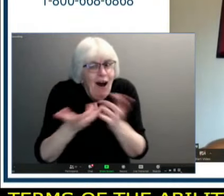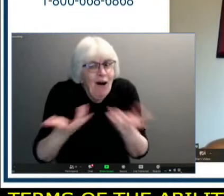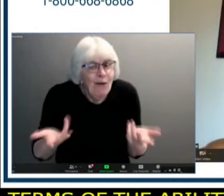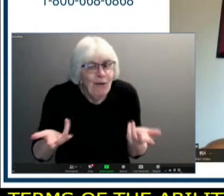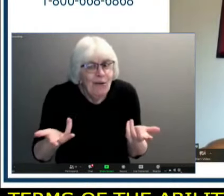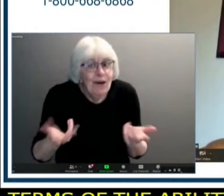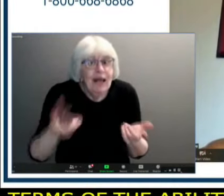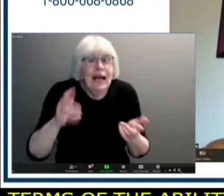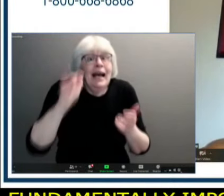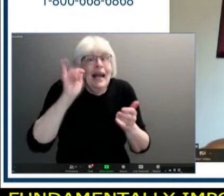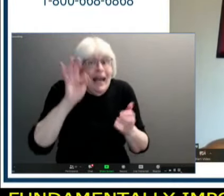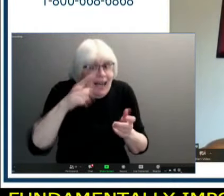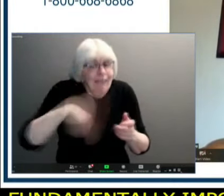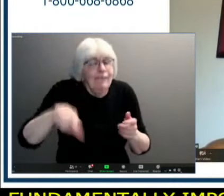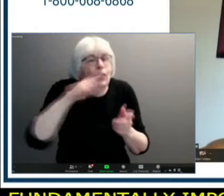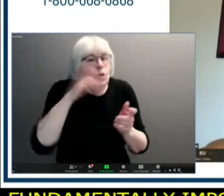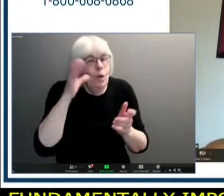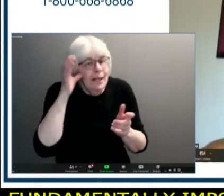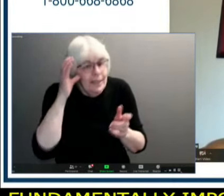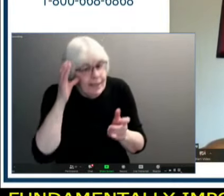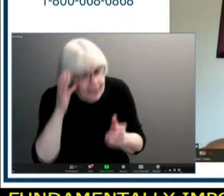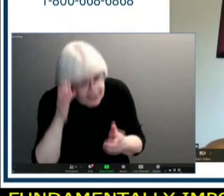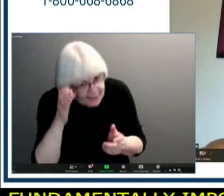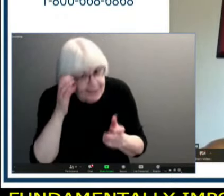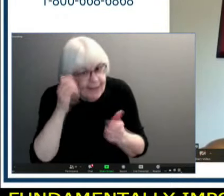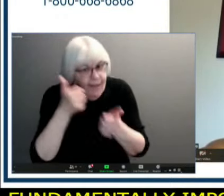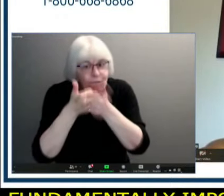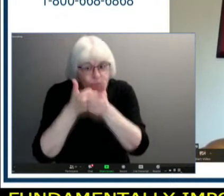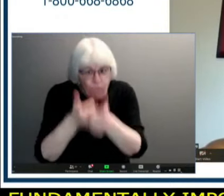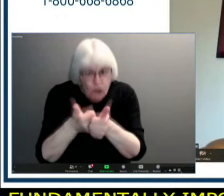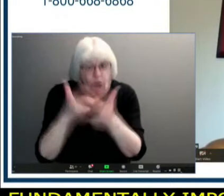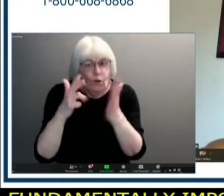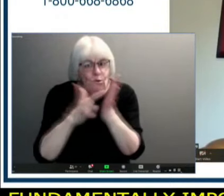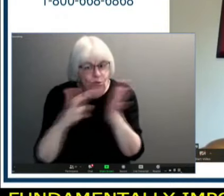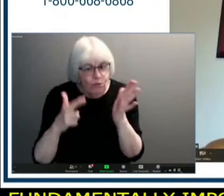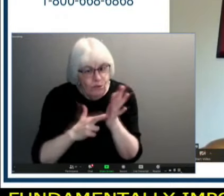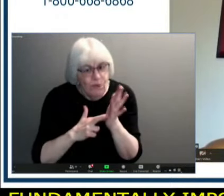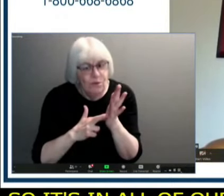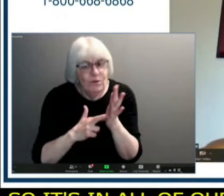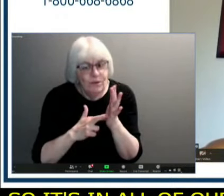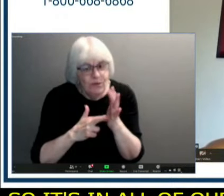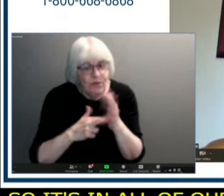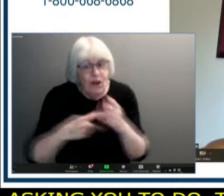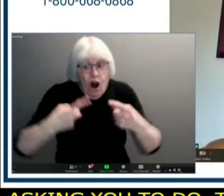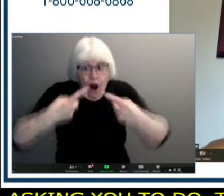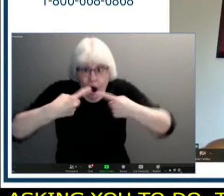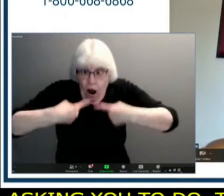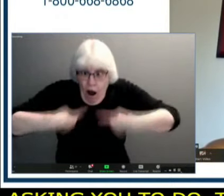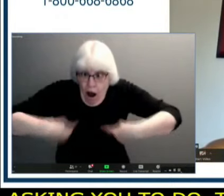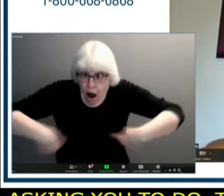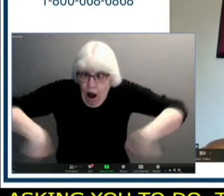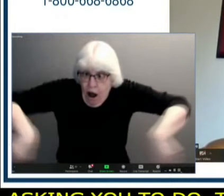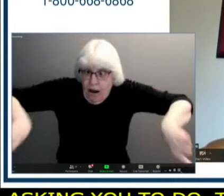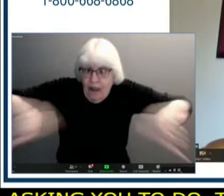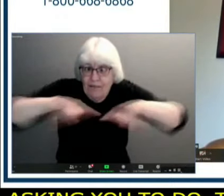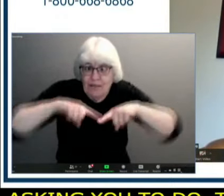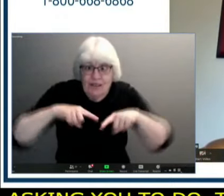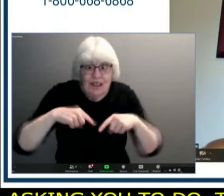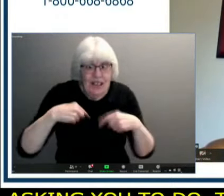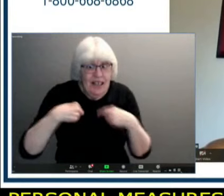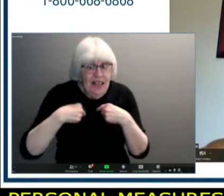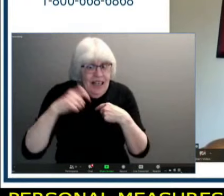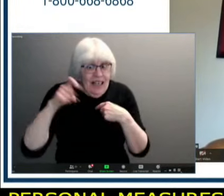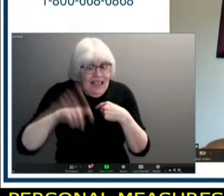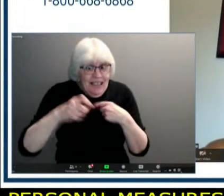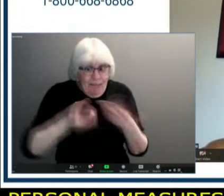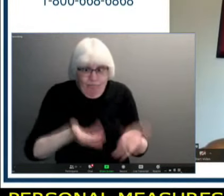do, to follow the rules and your own personal measures, because none of us know when we will need the healthcare system to be there